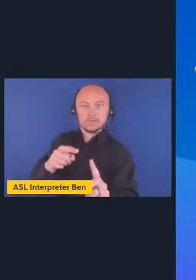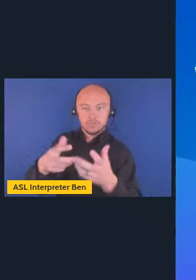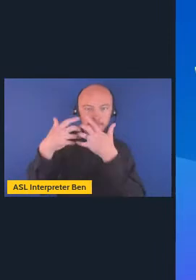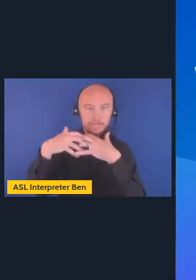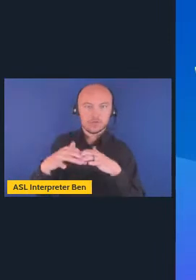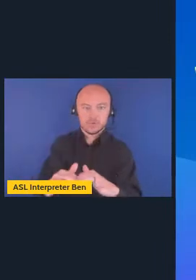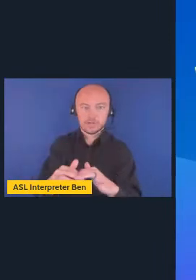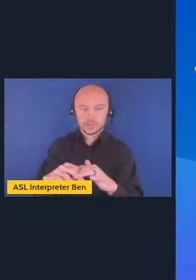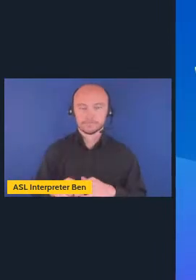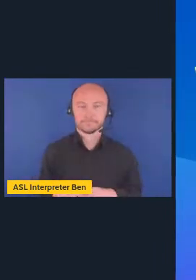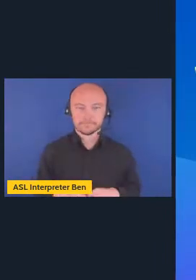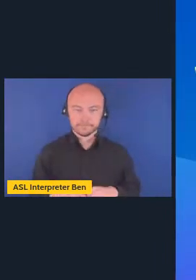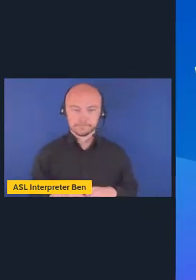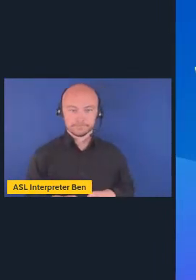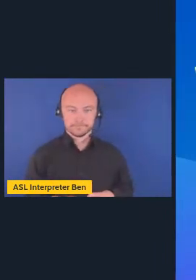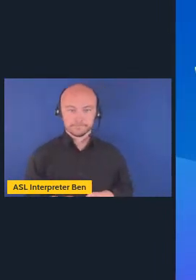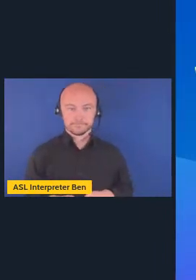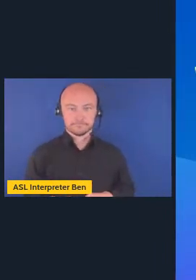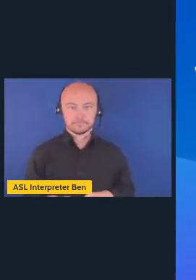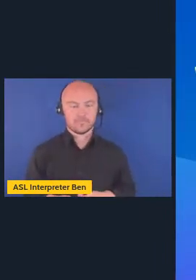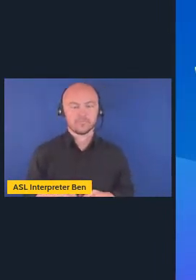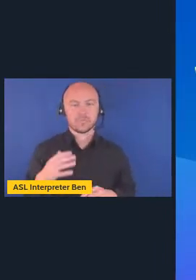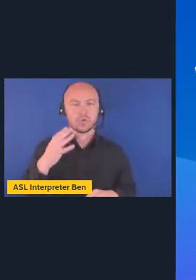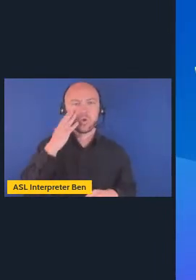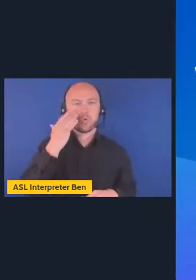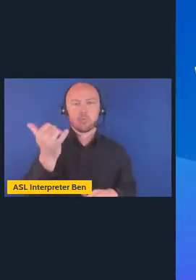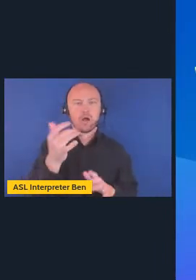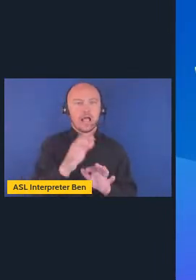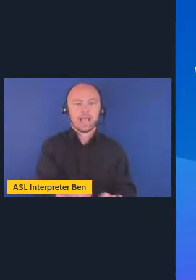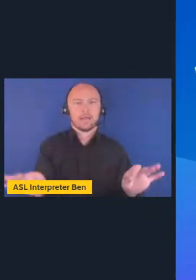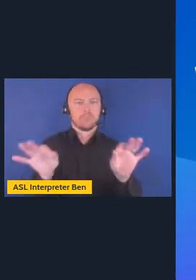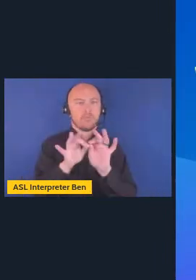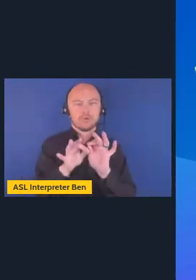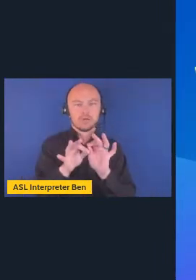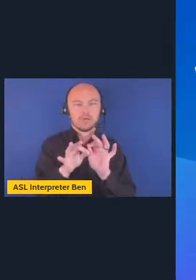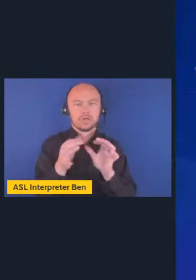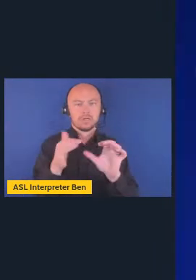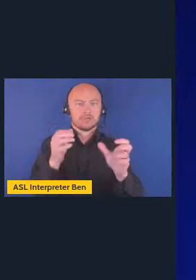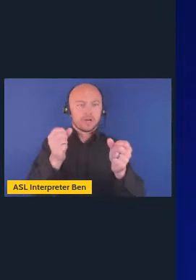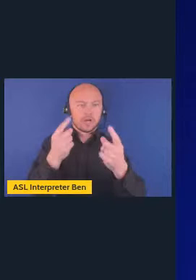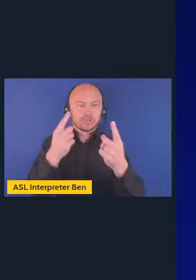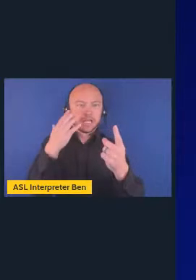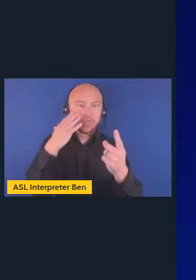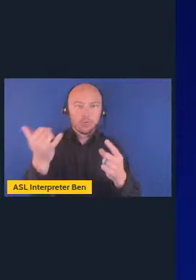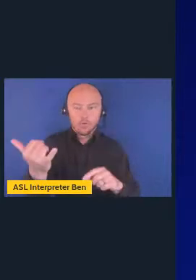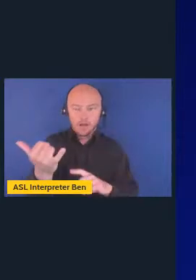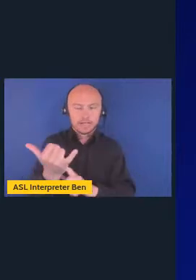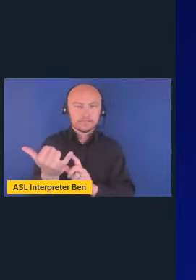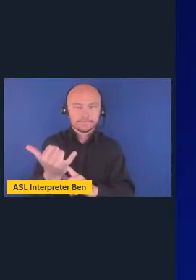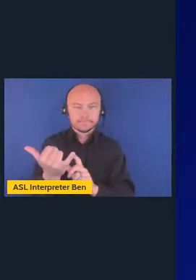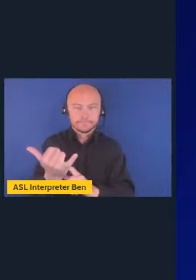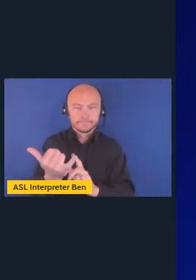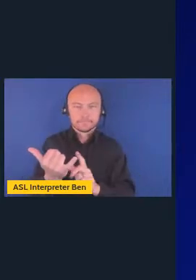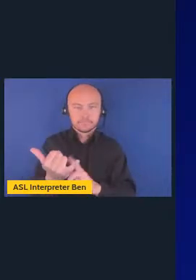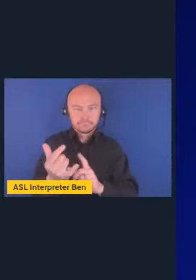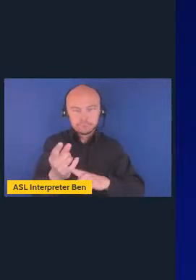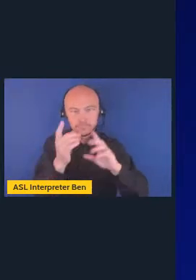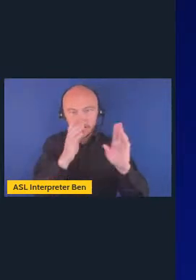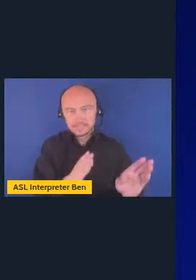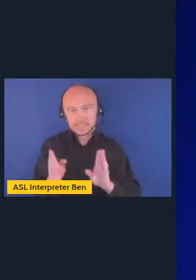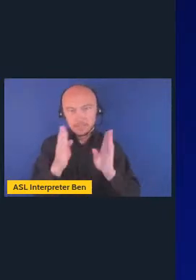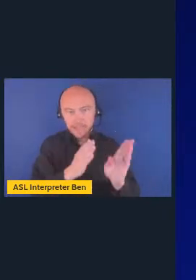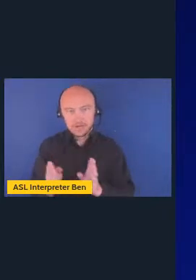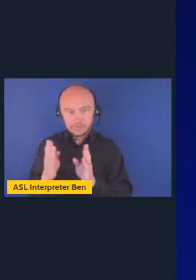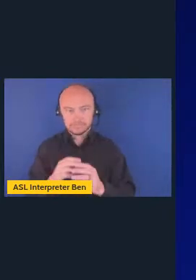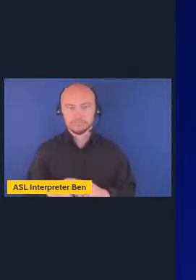patterns of your systems. Let's look at why. Why is this so important? And to understand why, let's define what a pattern actually is.